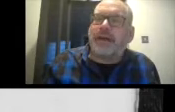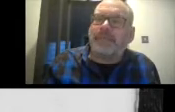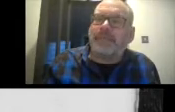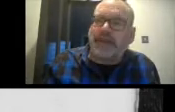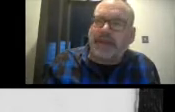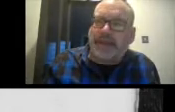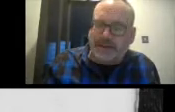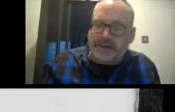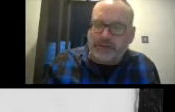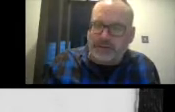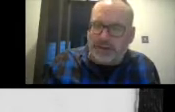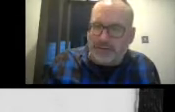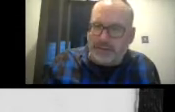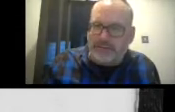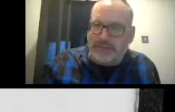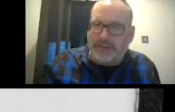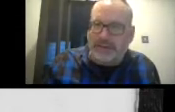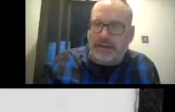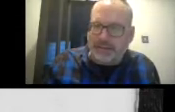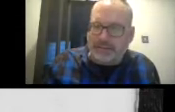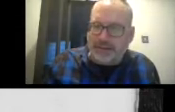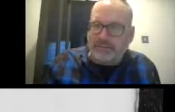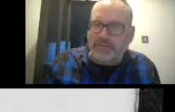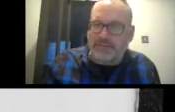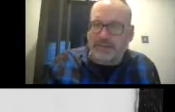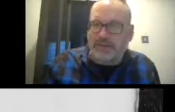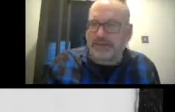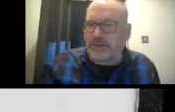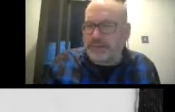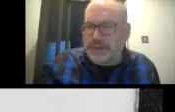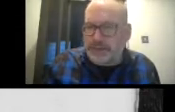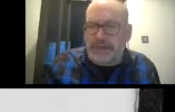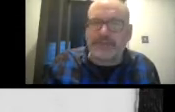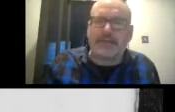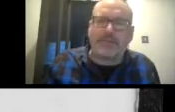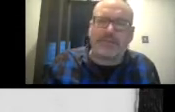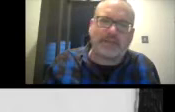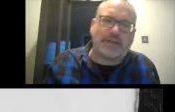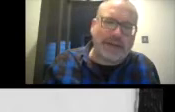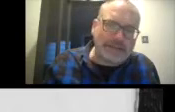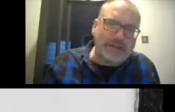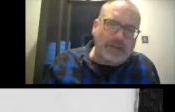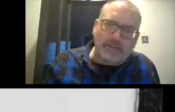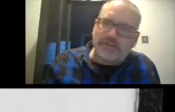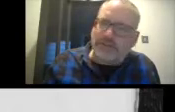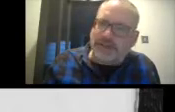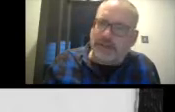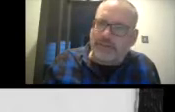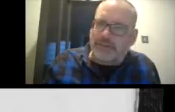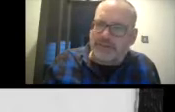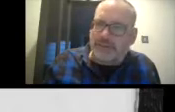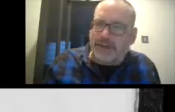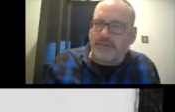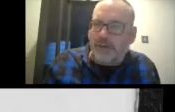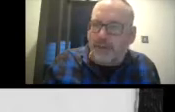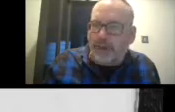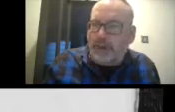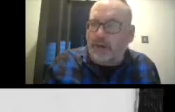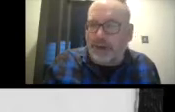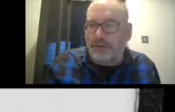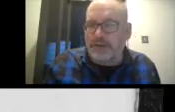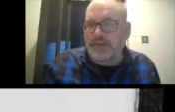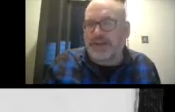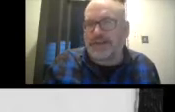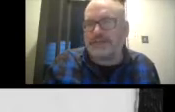often a prevailing attitude in Ireland at the time, which was that homosexuality and homosexual acts was something that was somehow foreign